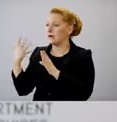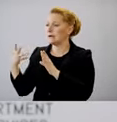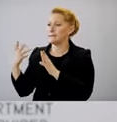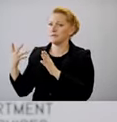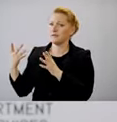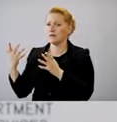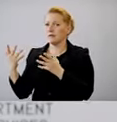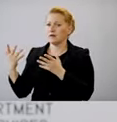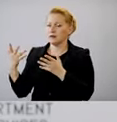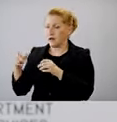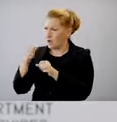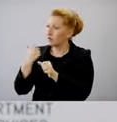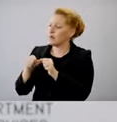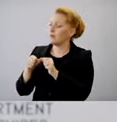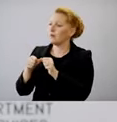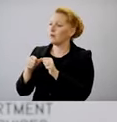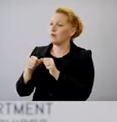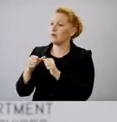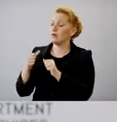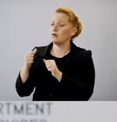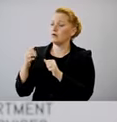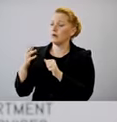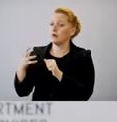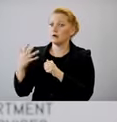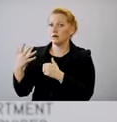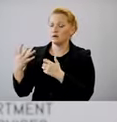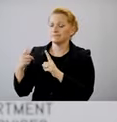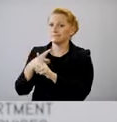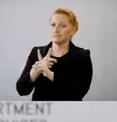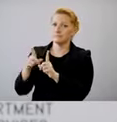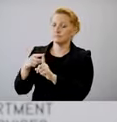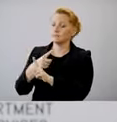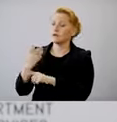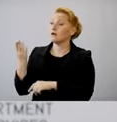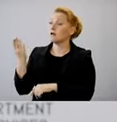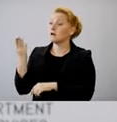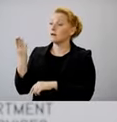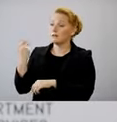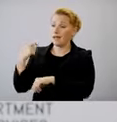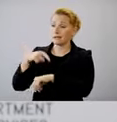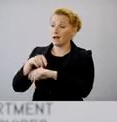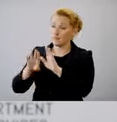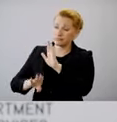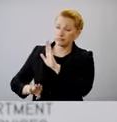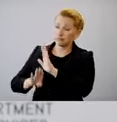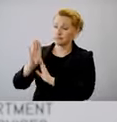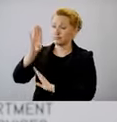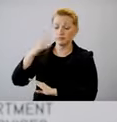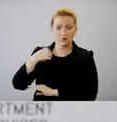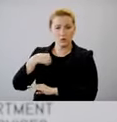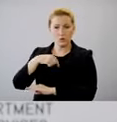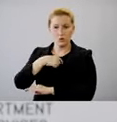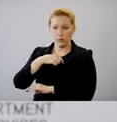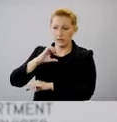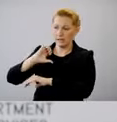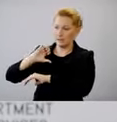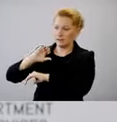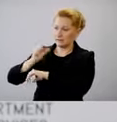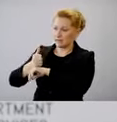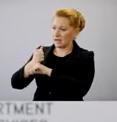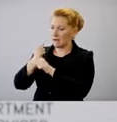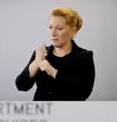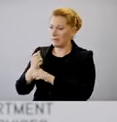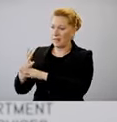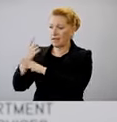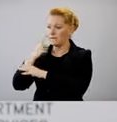I remember during the last surge in cases, we implemented some kind of, plans